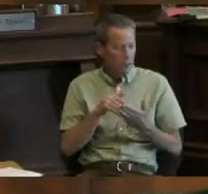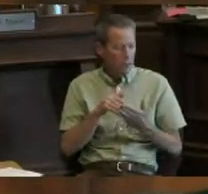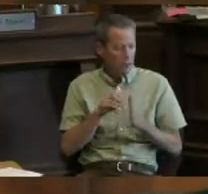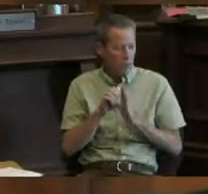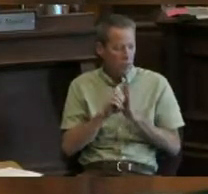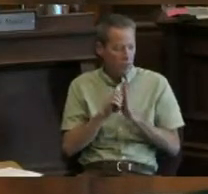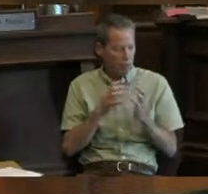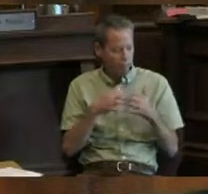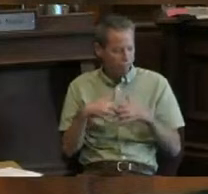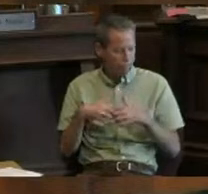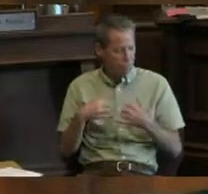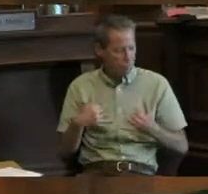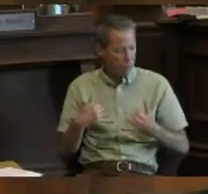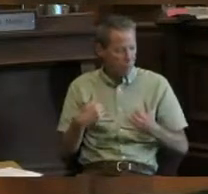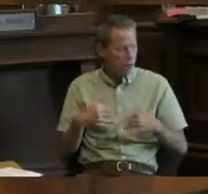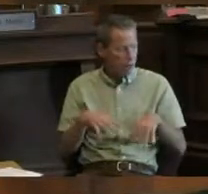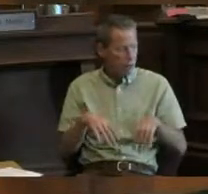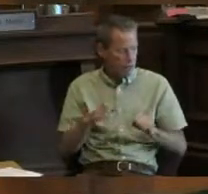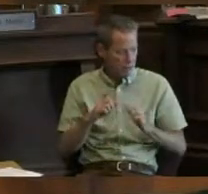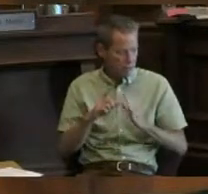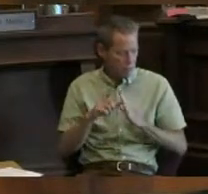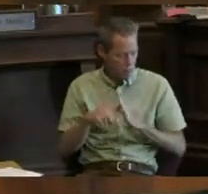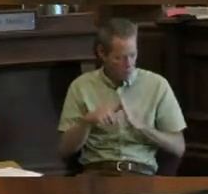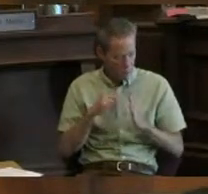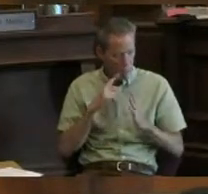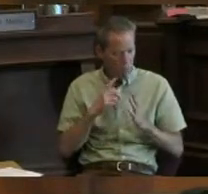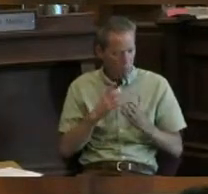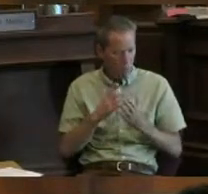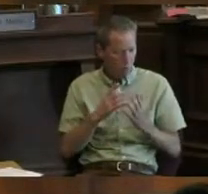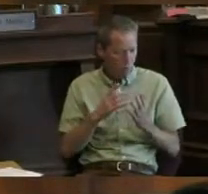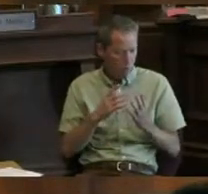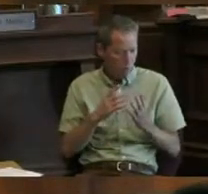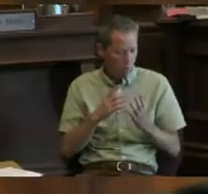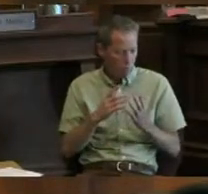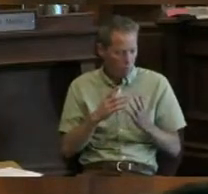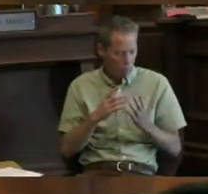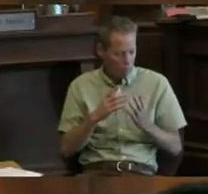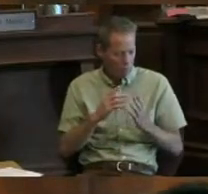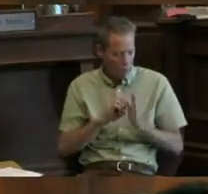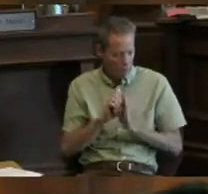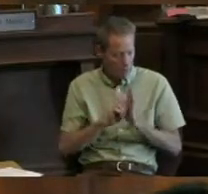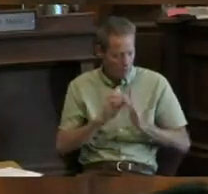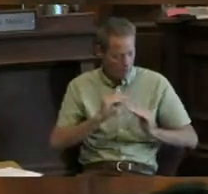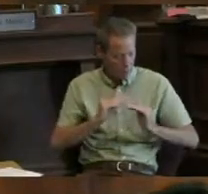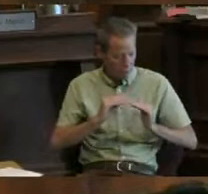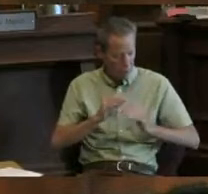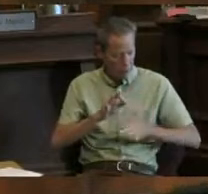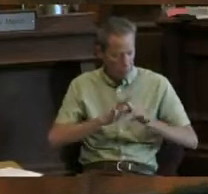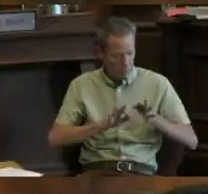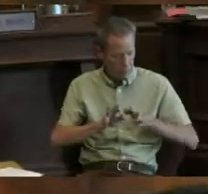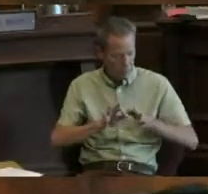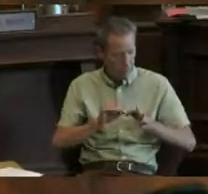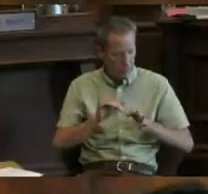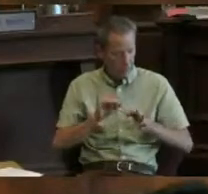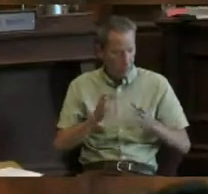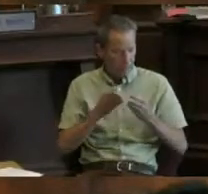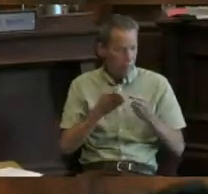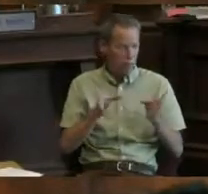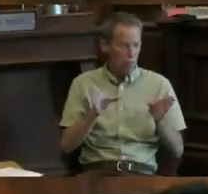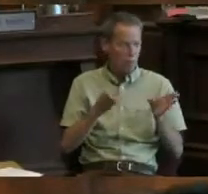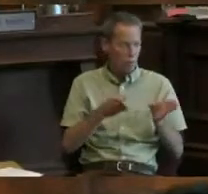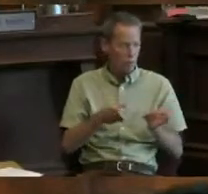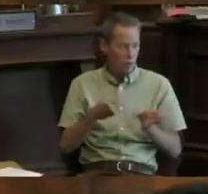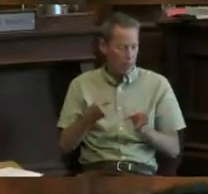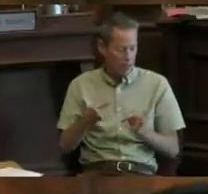is down now, and then it takes a while for these things to get repaired or replaced. And if there's an overall plan